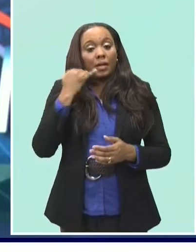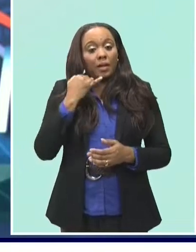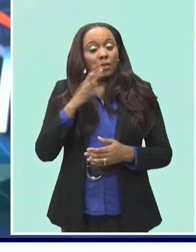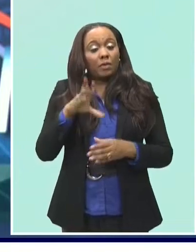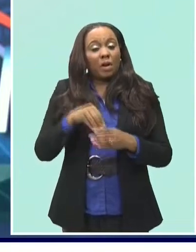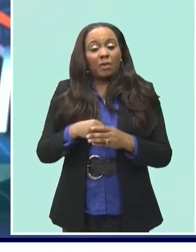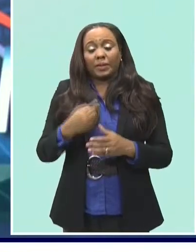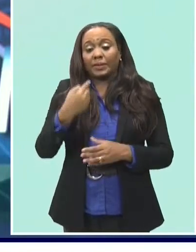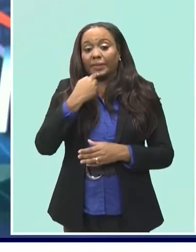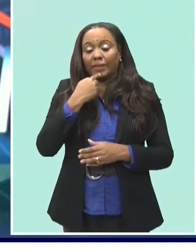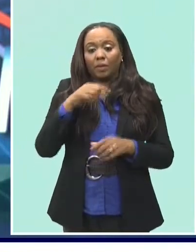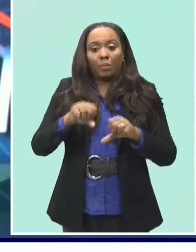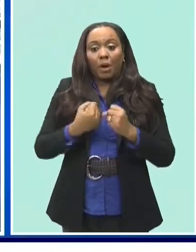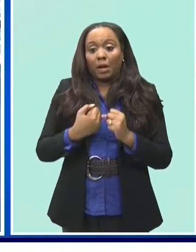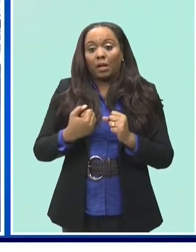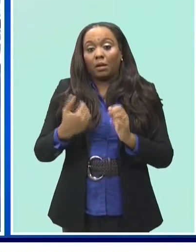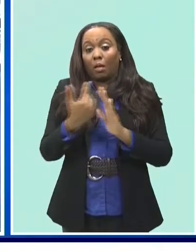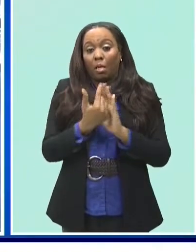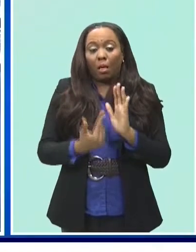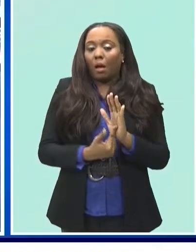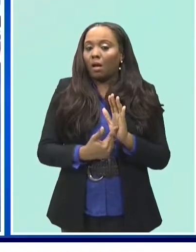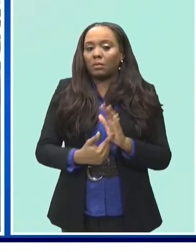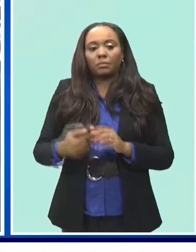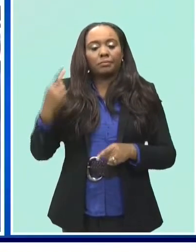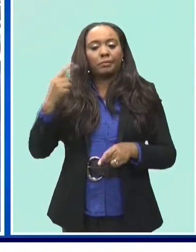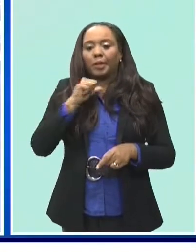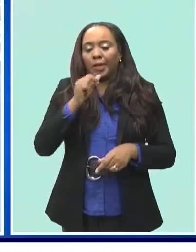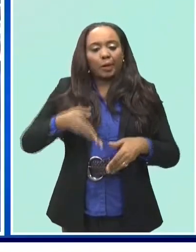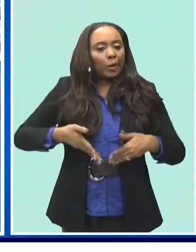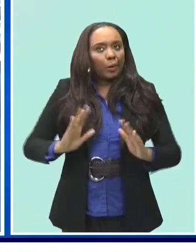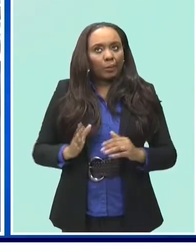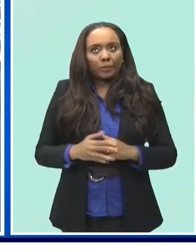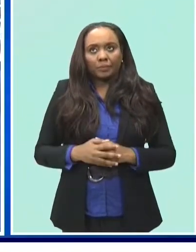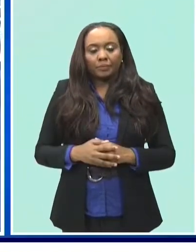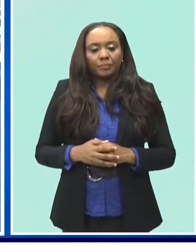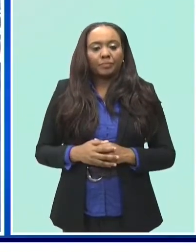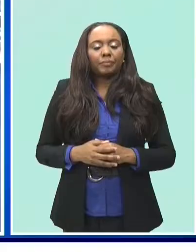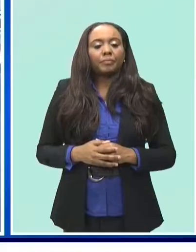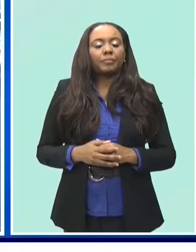offenses. Somebody who has been charged with a joint